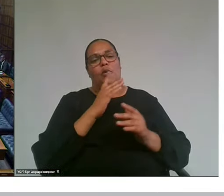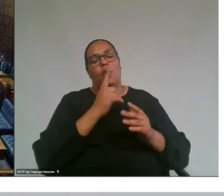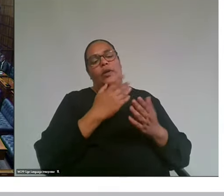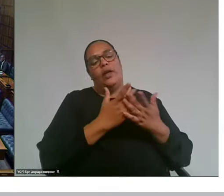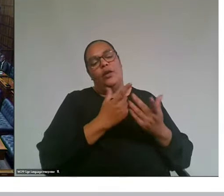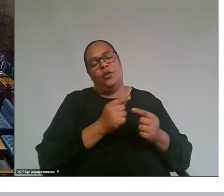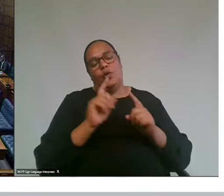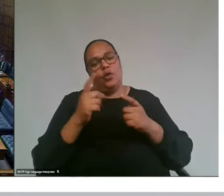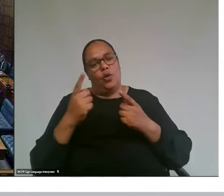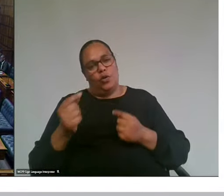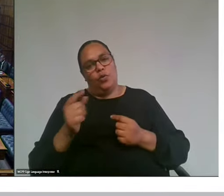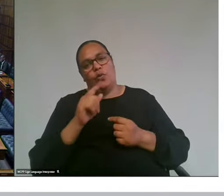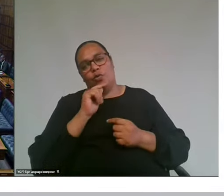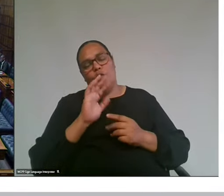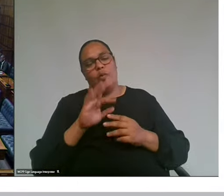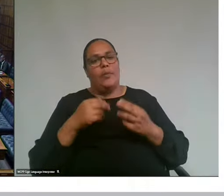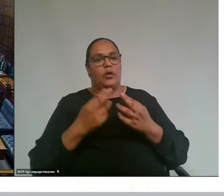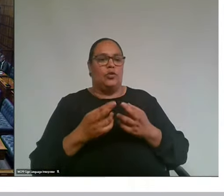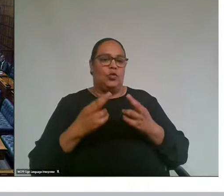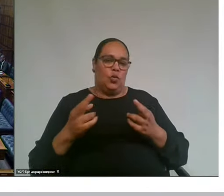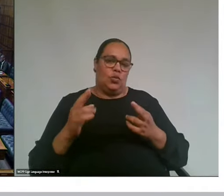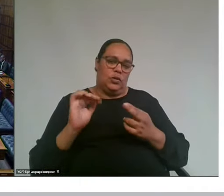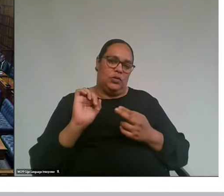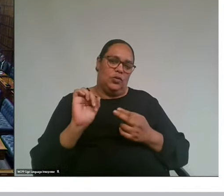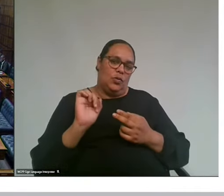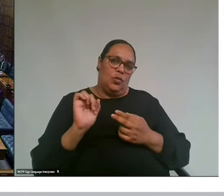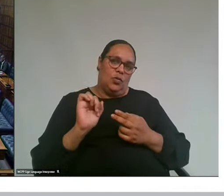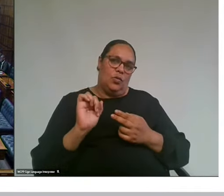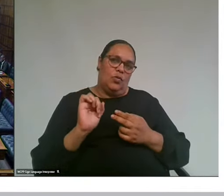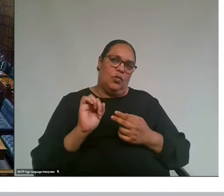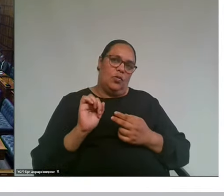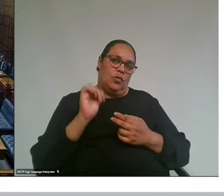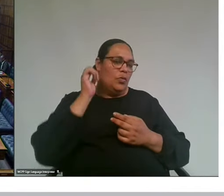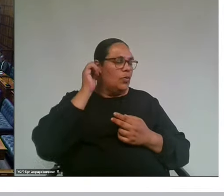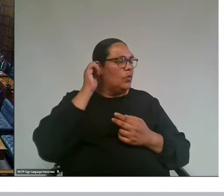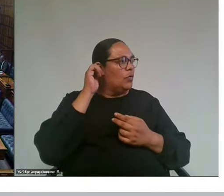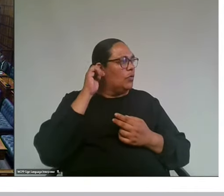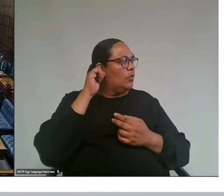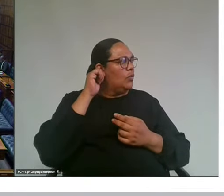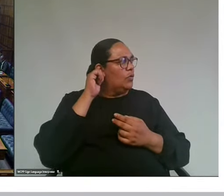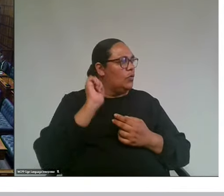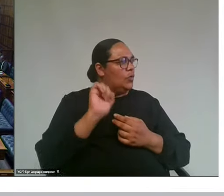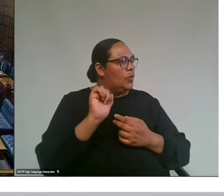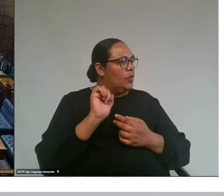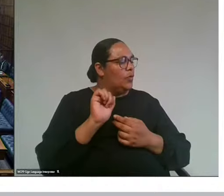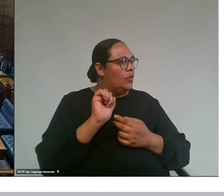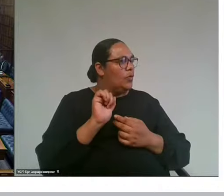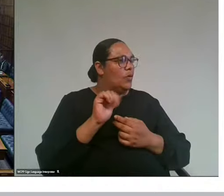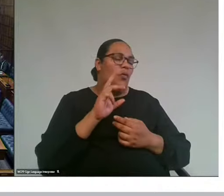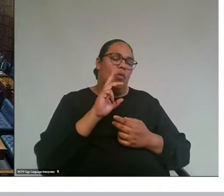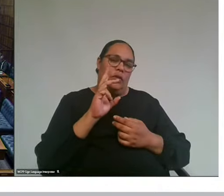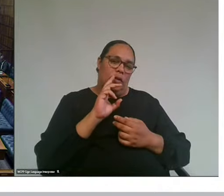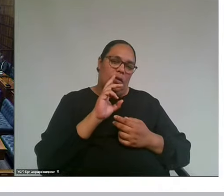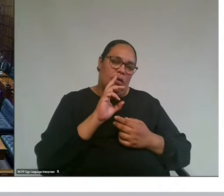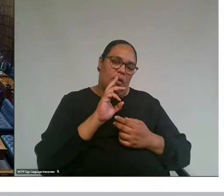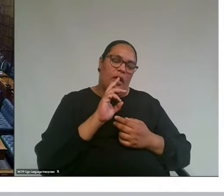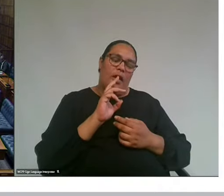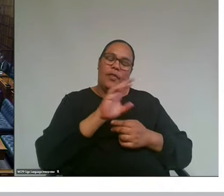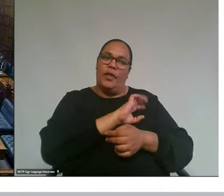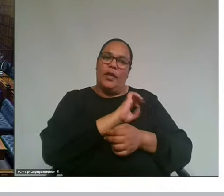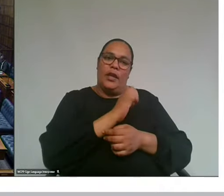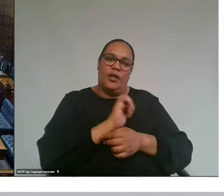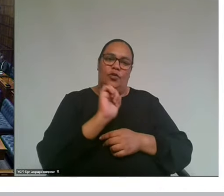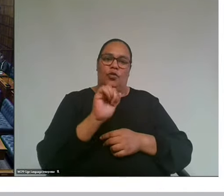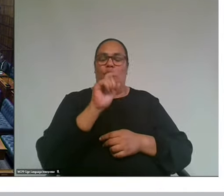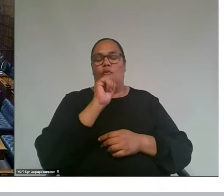about um the source of uh the the the um the water and the energy that you